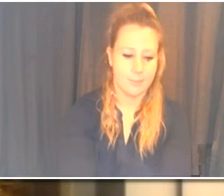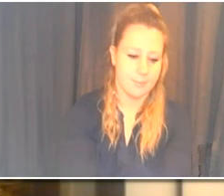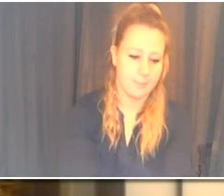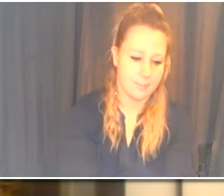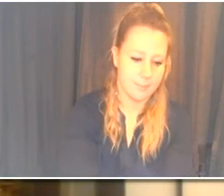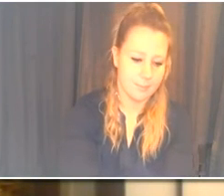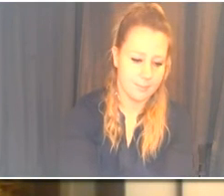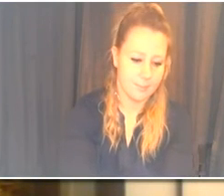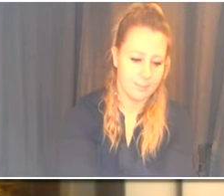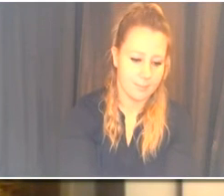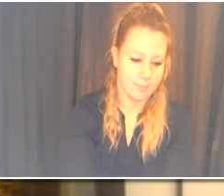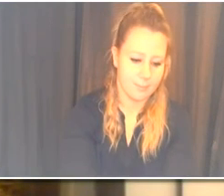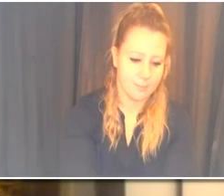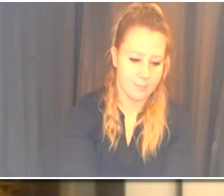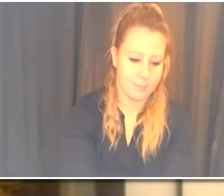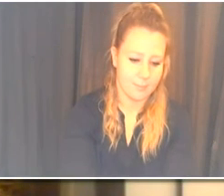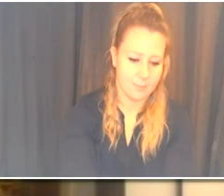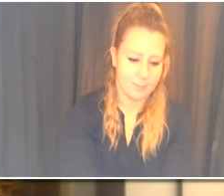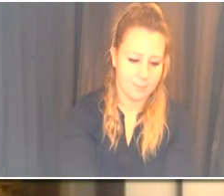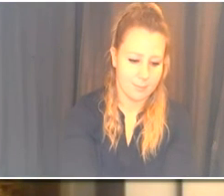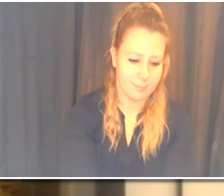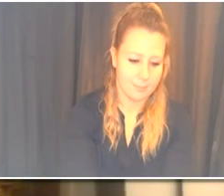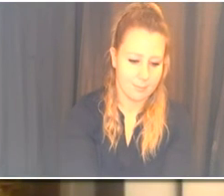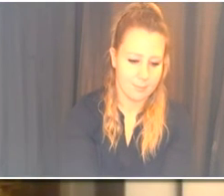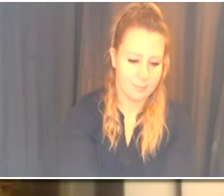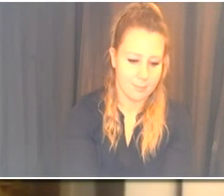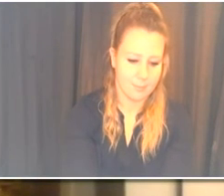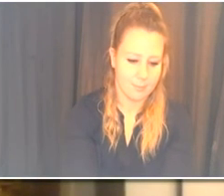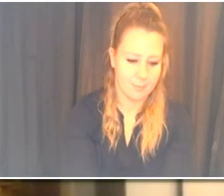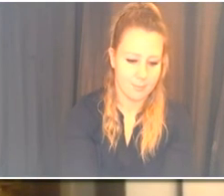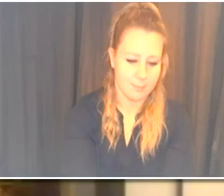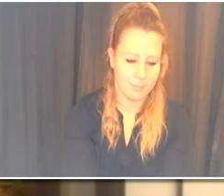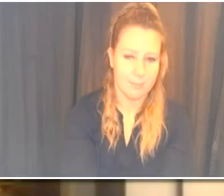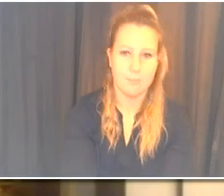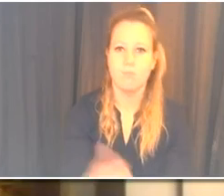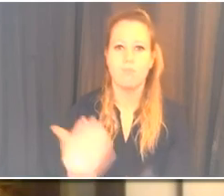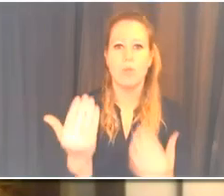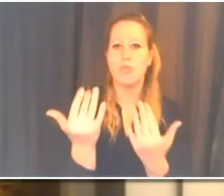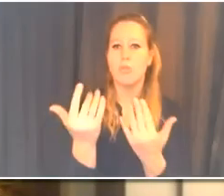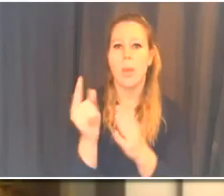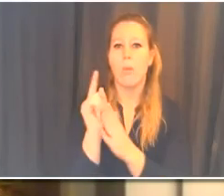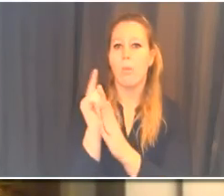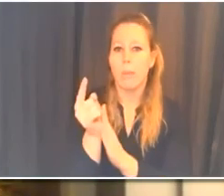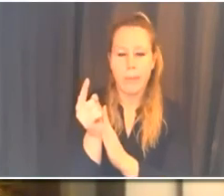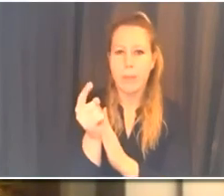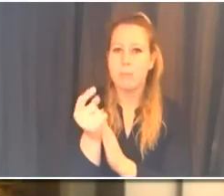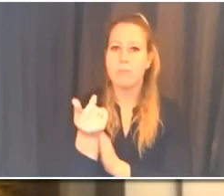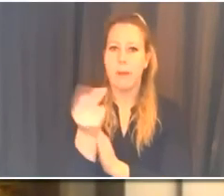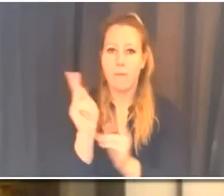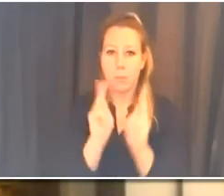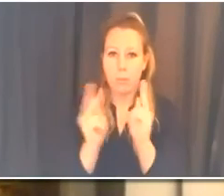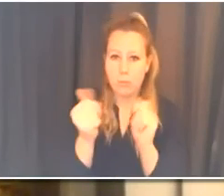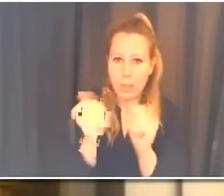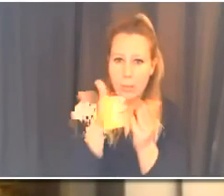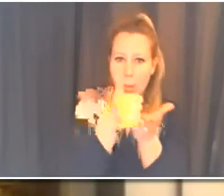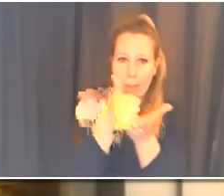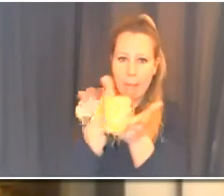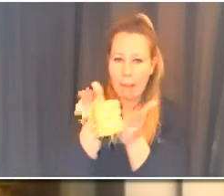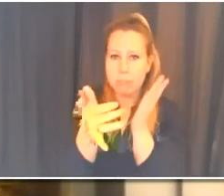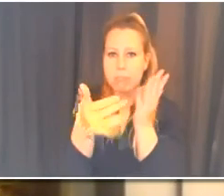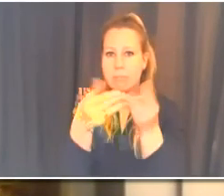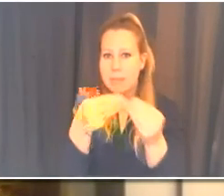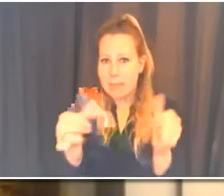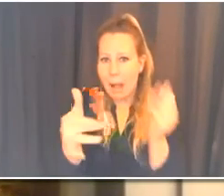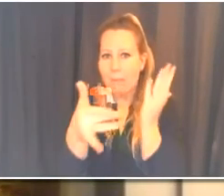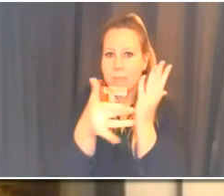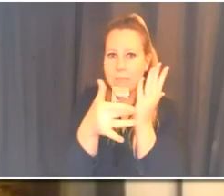before we close the witness portion of the hearing again if there is anyone that we inadvertently left off and who wish